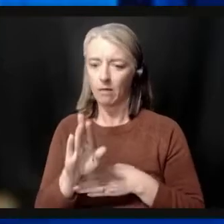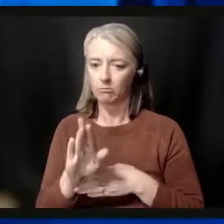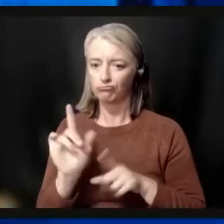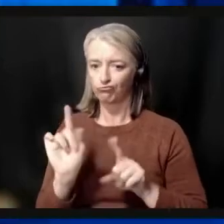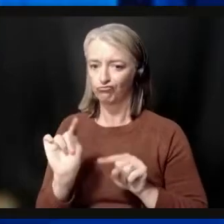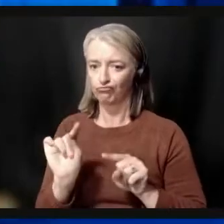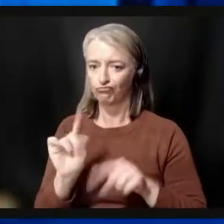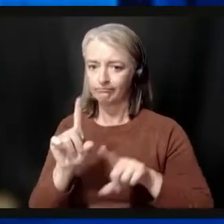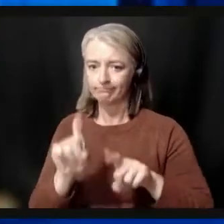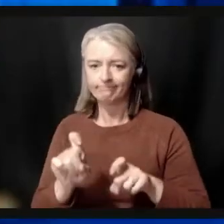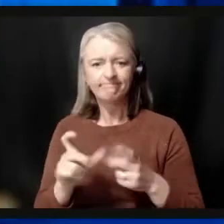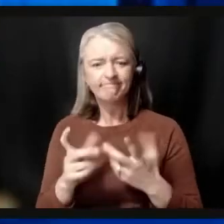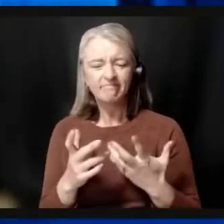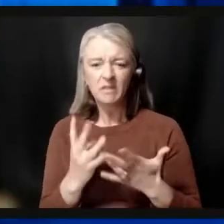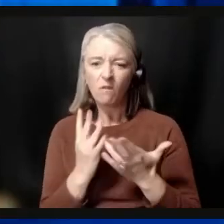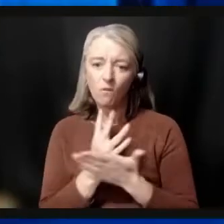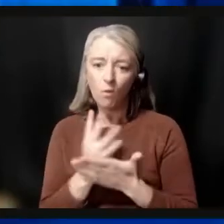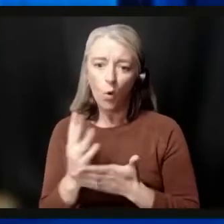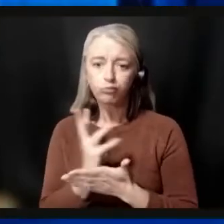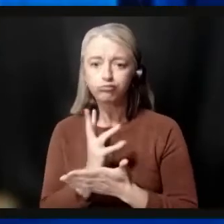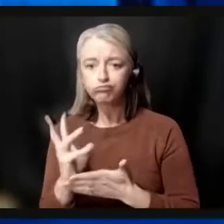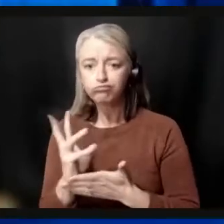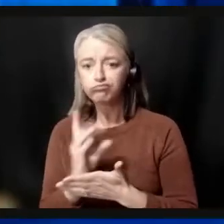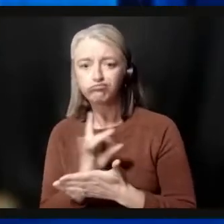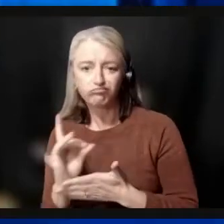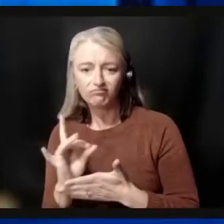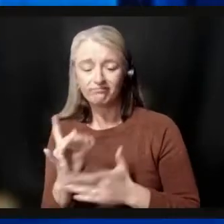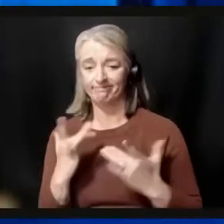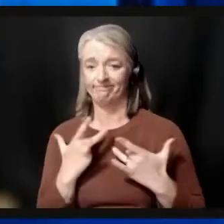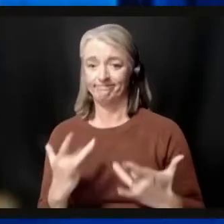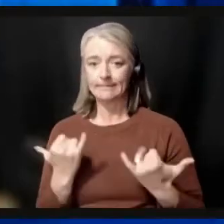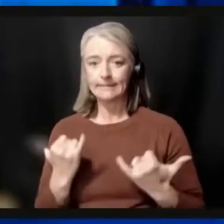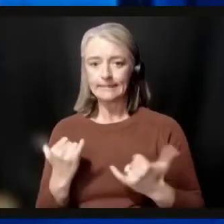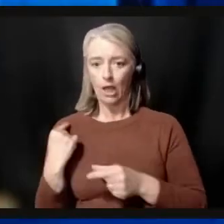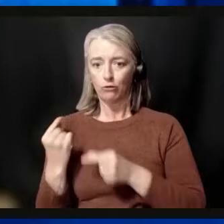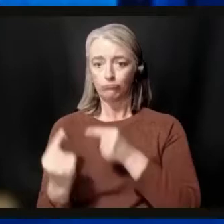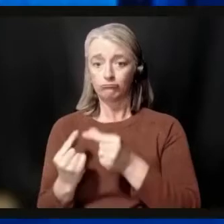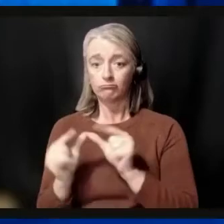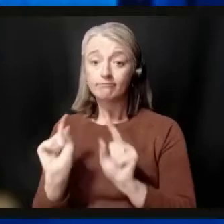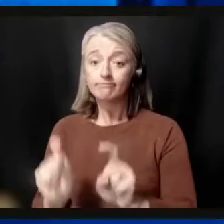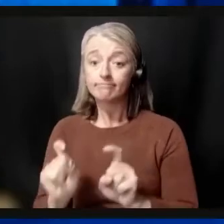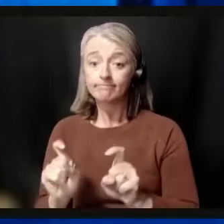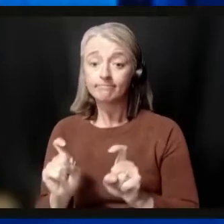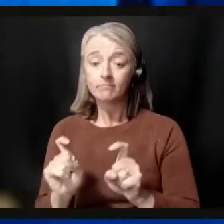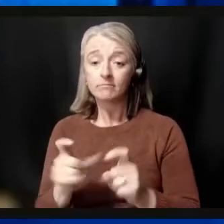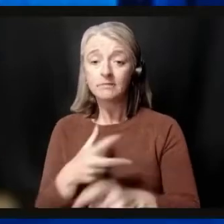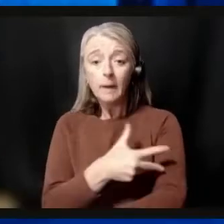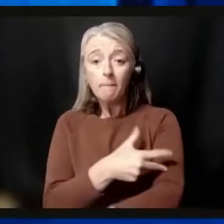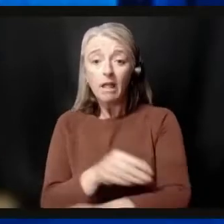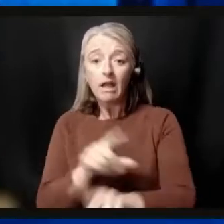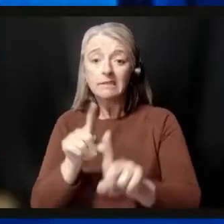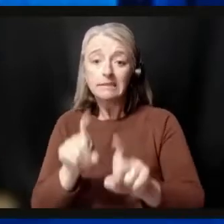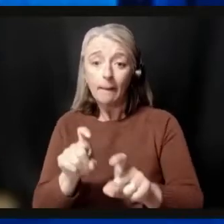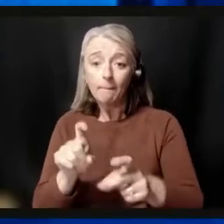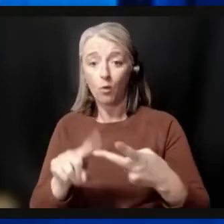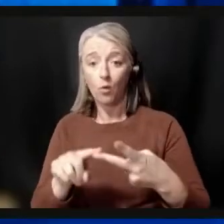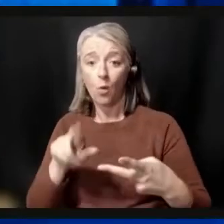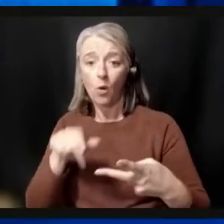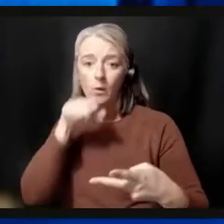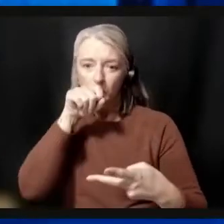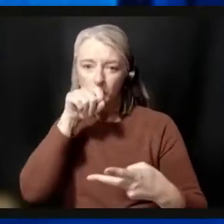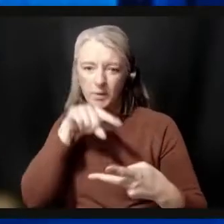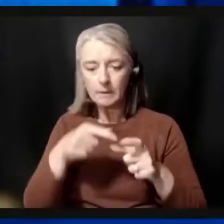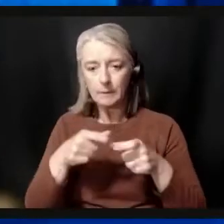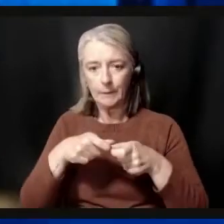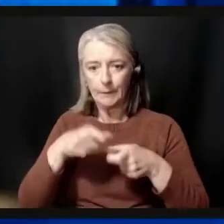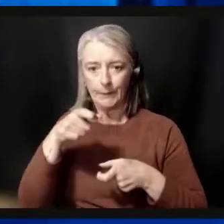take 4 weeks, 6 weeks, 8 weeks. Now, genetic testing can be a blood sample, or you can spit in a tube. It can be